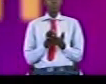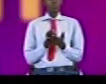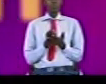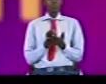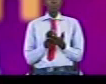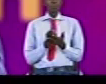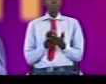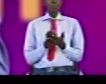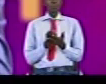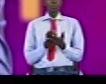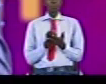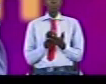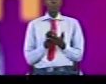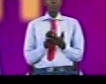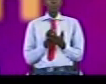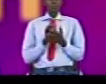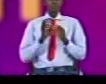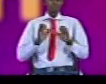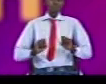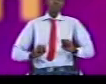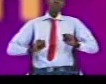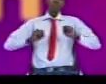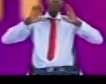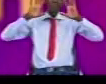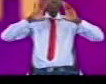Then dedicate your life to the Lord.